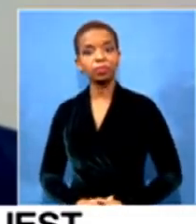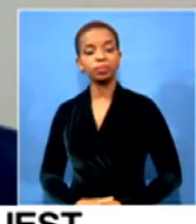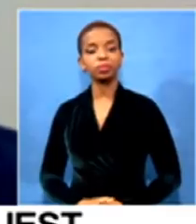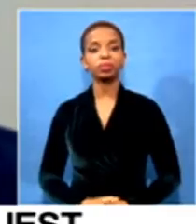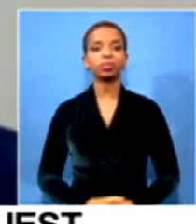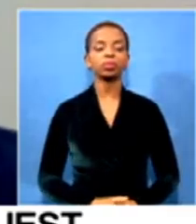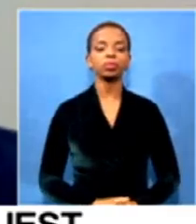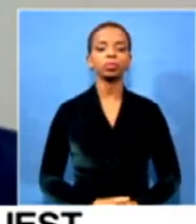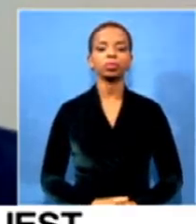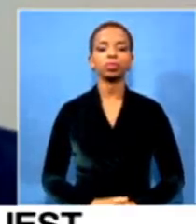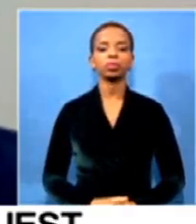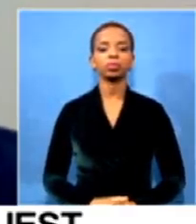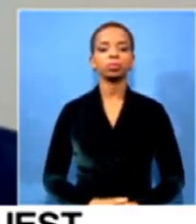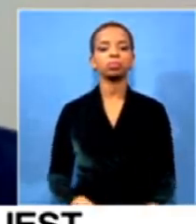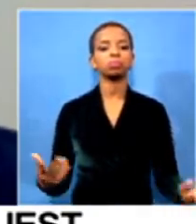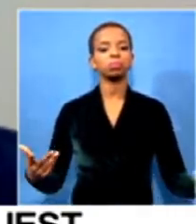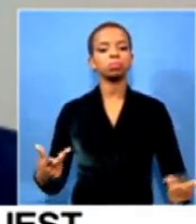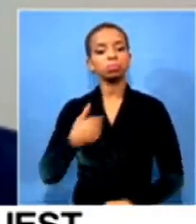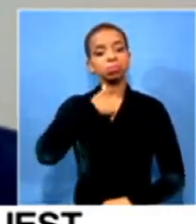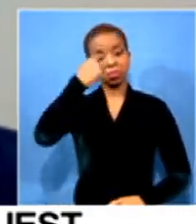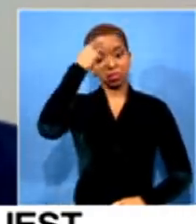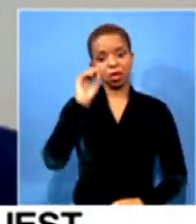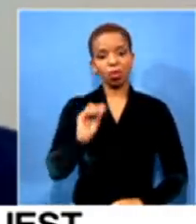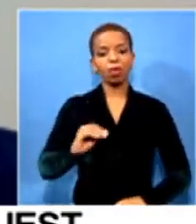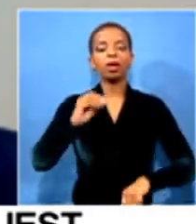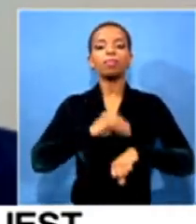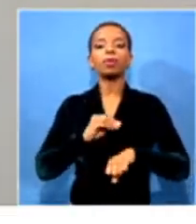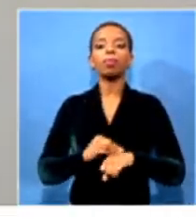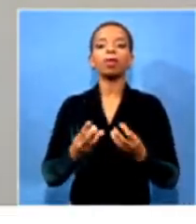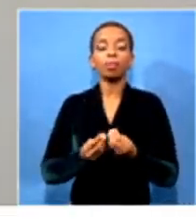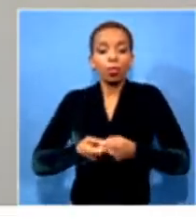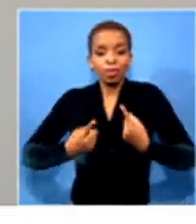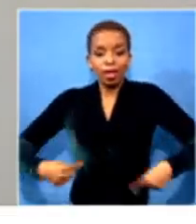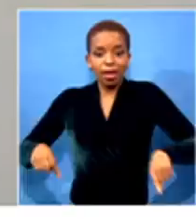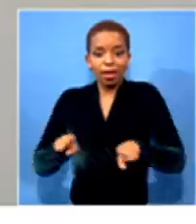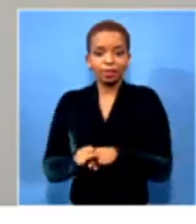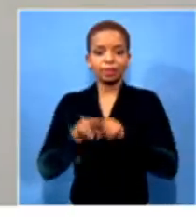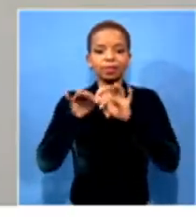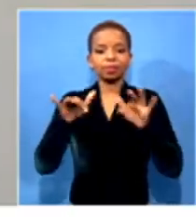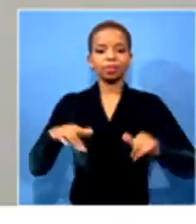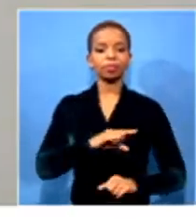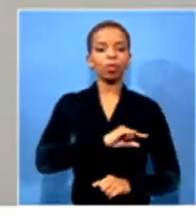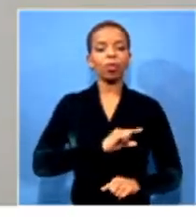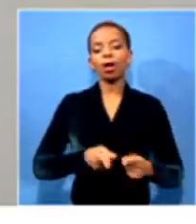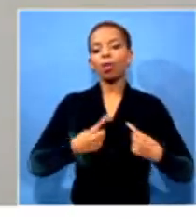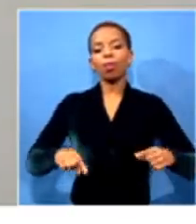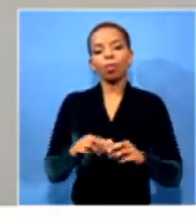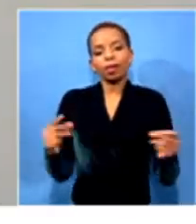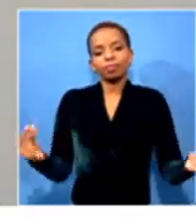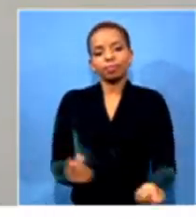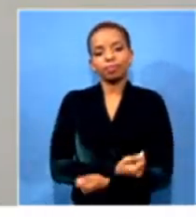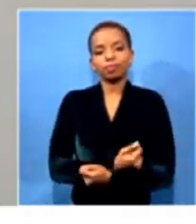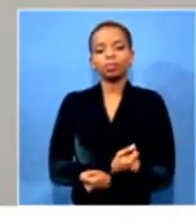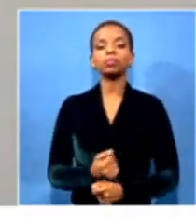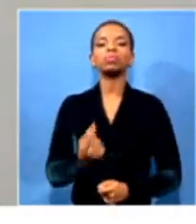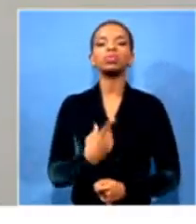Well, I suppose the problem with us as electorates and us as citizens is that we do, unfortunately, have a track record of letting far too